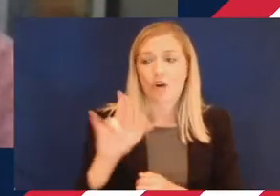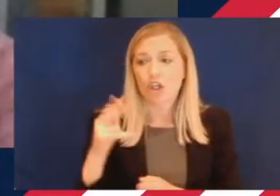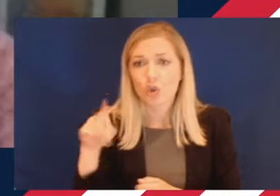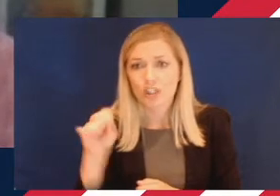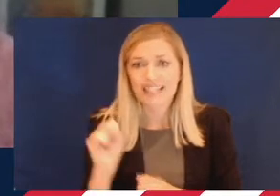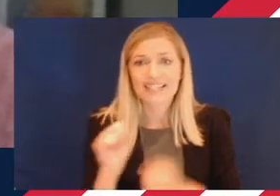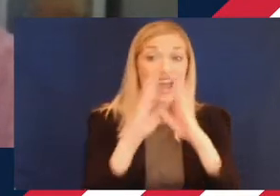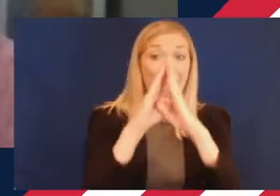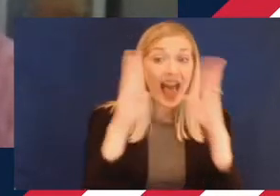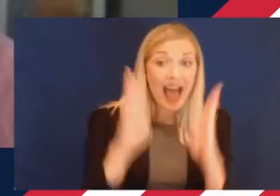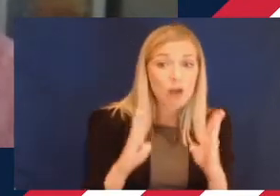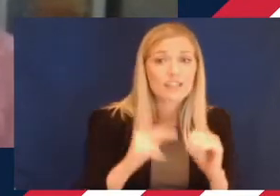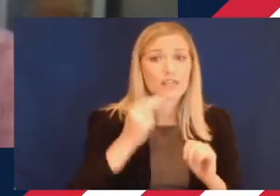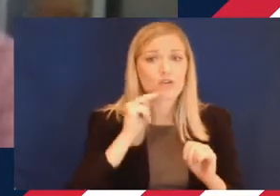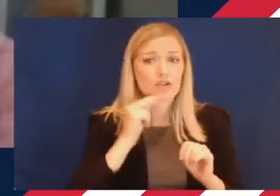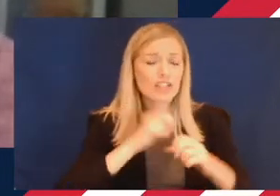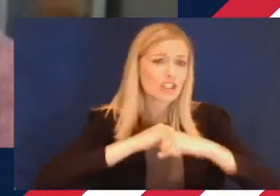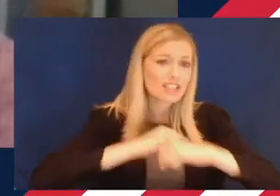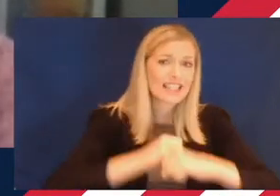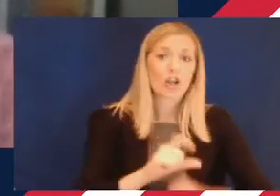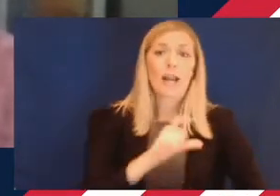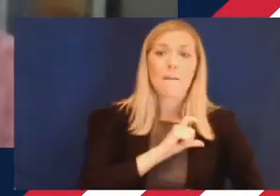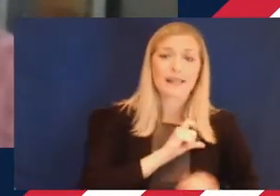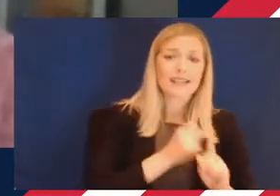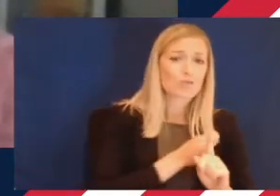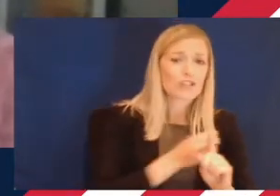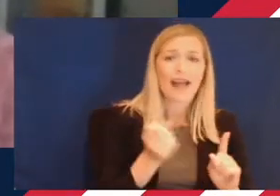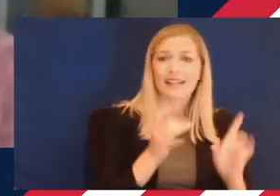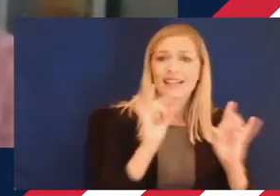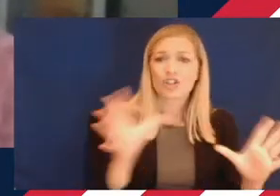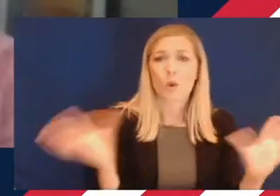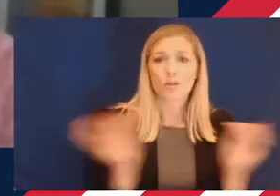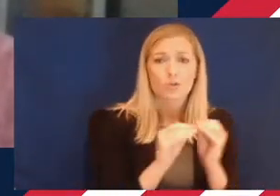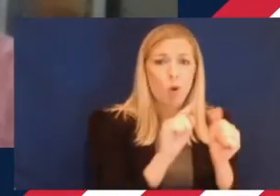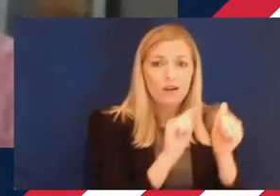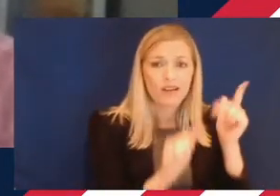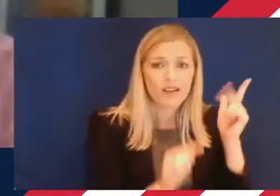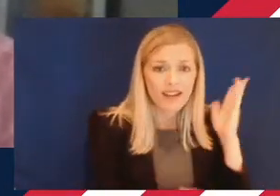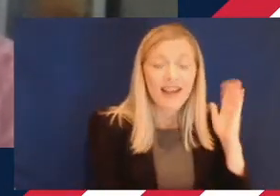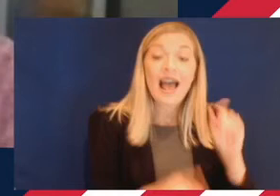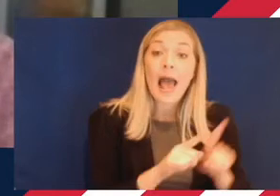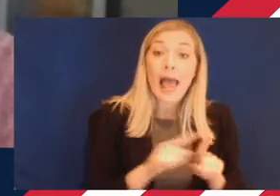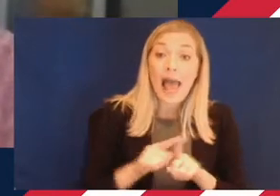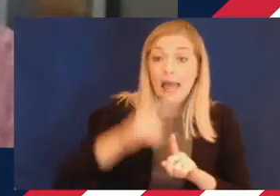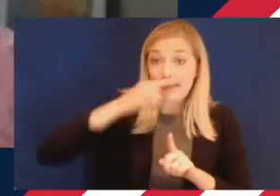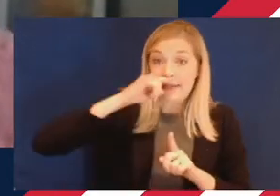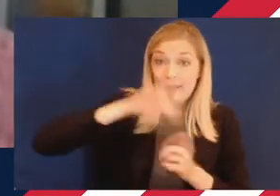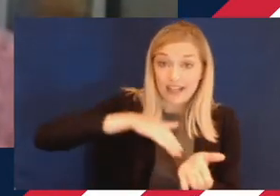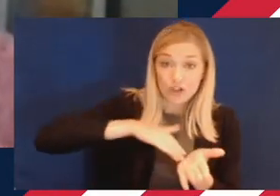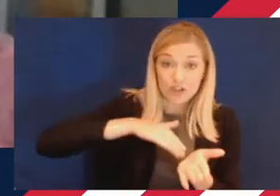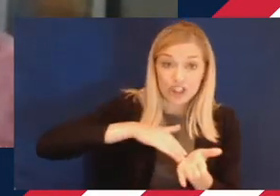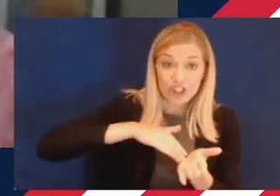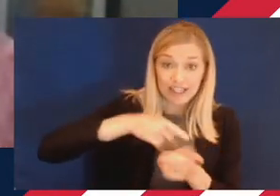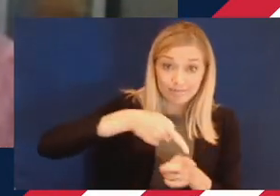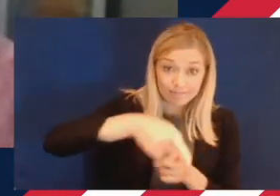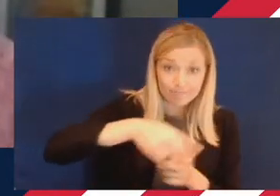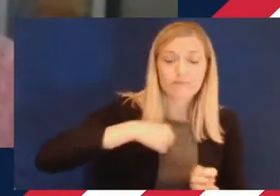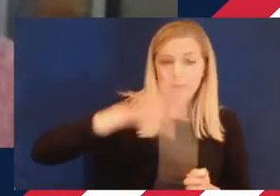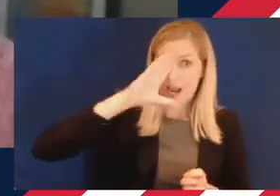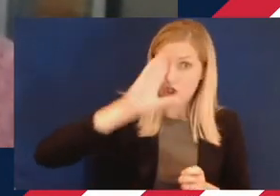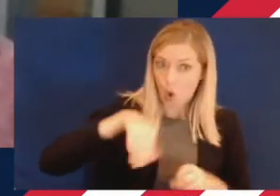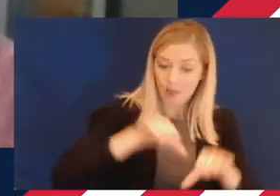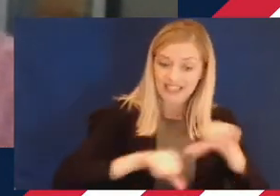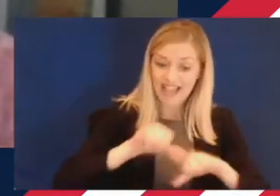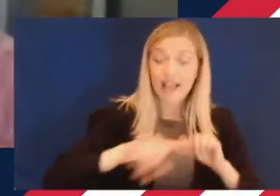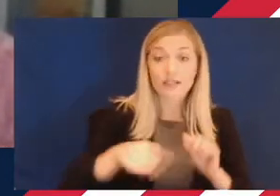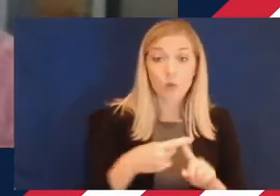insecurity, police brutality, and so much more. And as a pediatrician, I know the science that when children are exposed to multiple